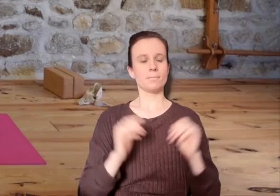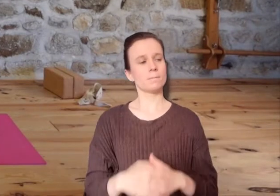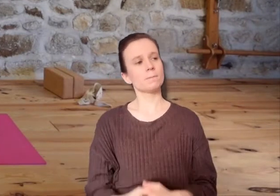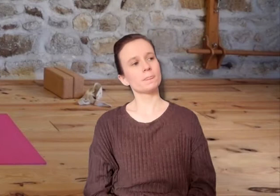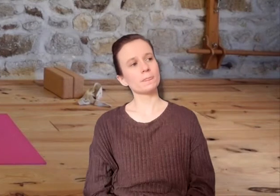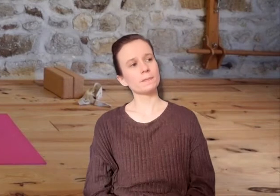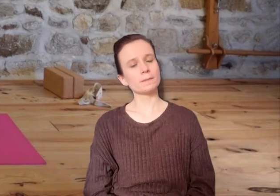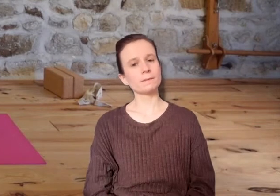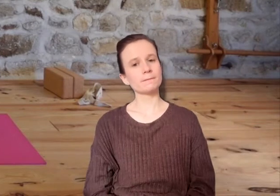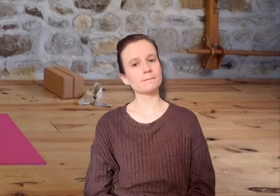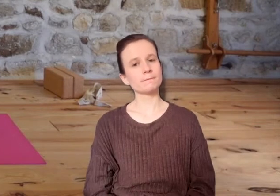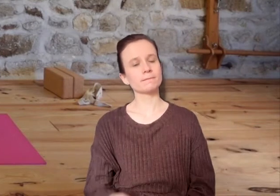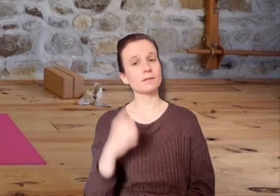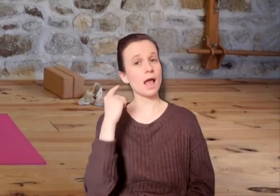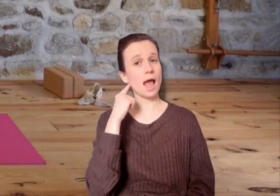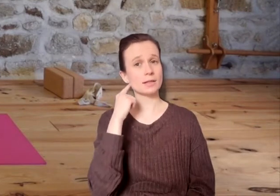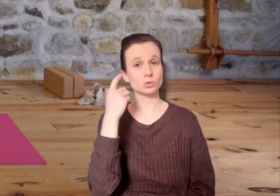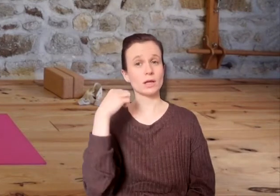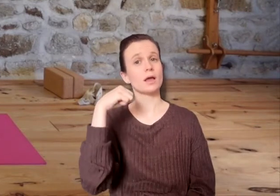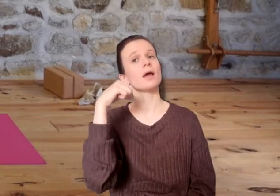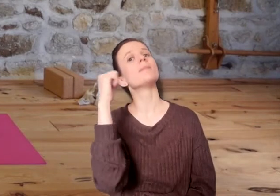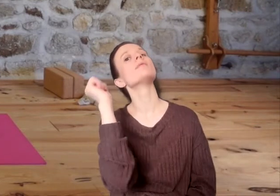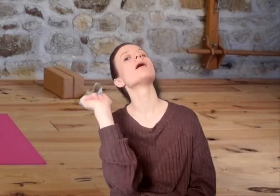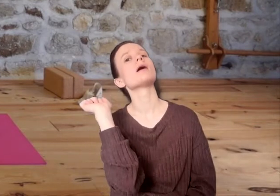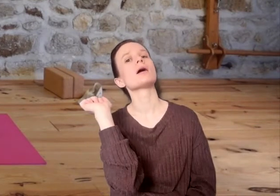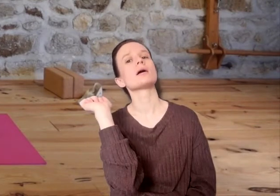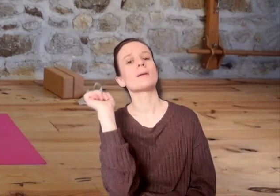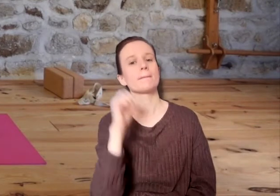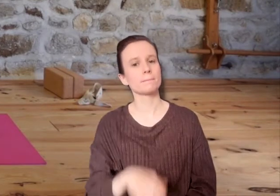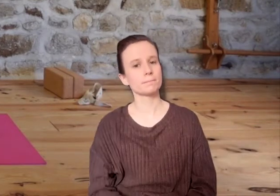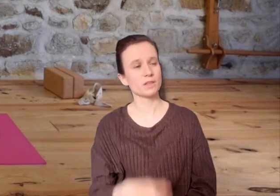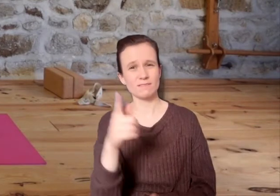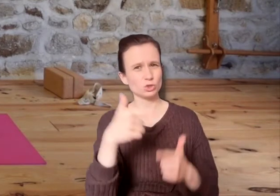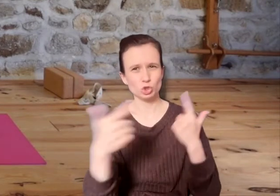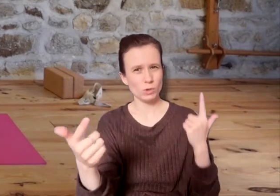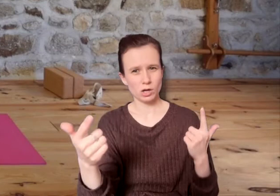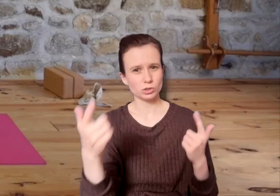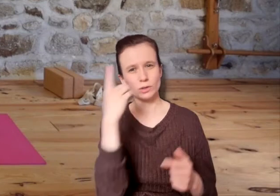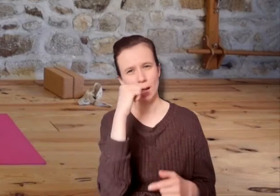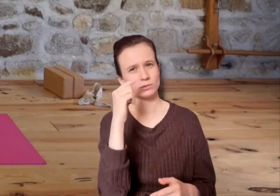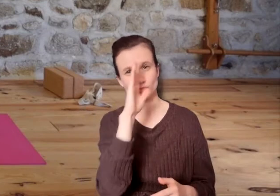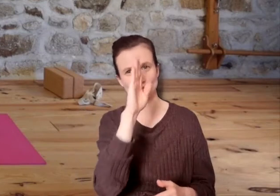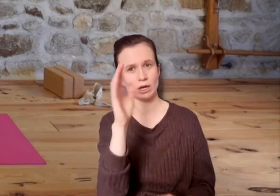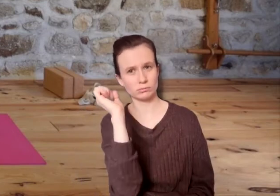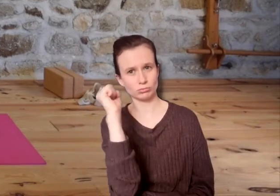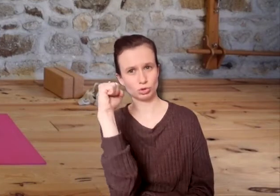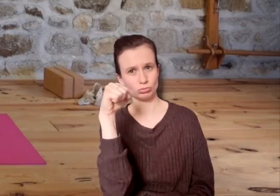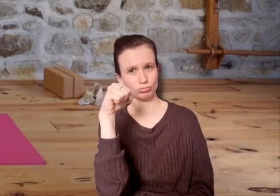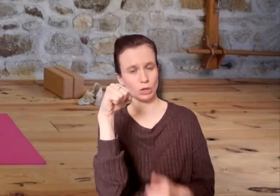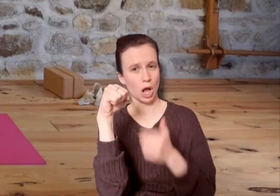the neck, you're going to let the head hang back. If it's too much, you can keep your chin tucked for